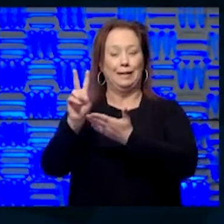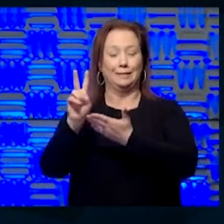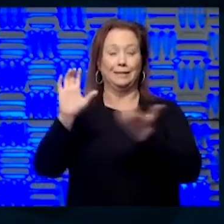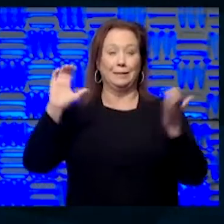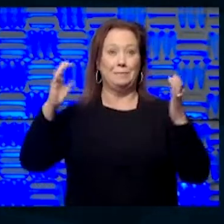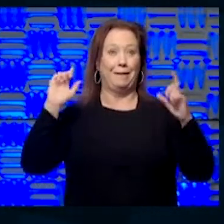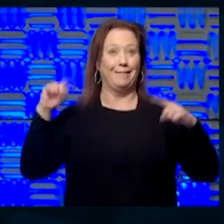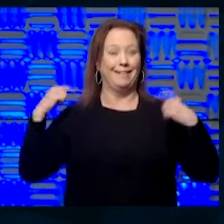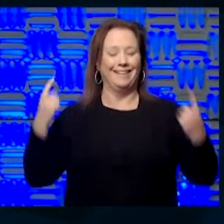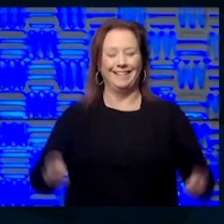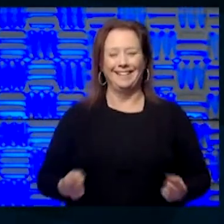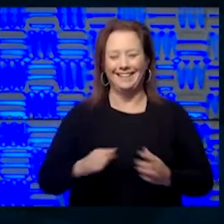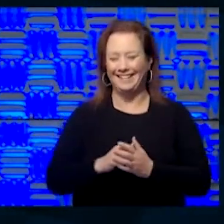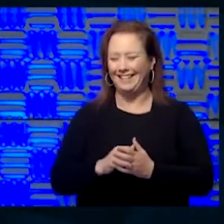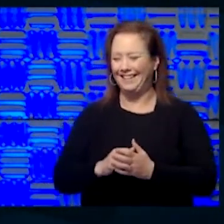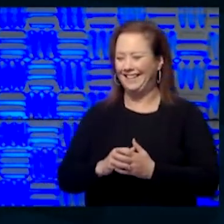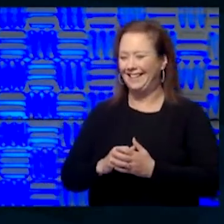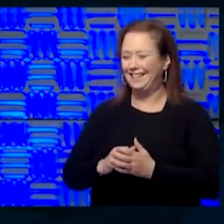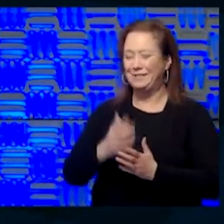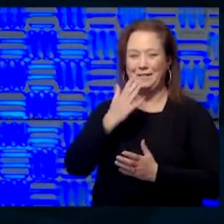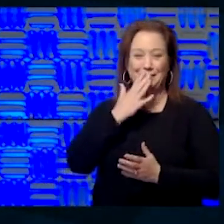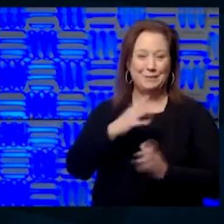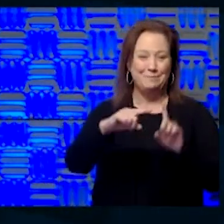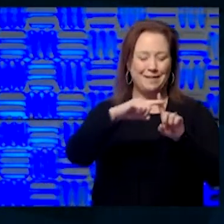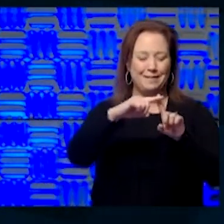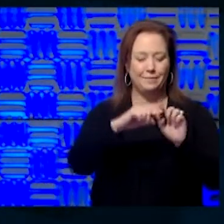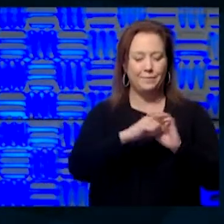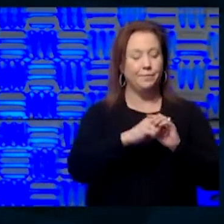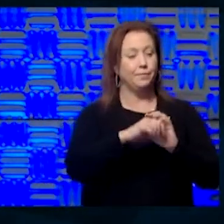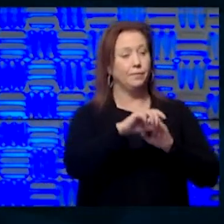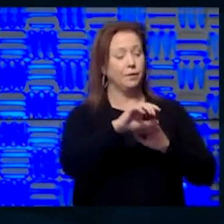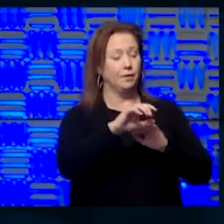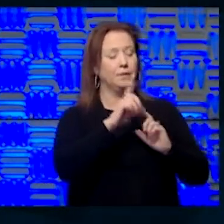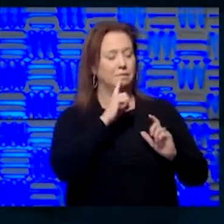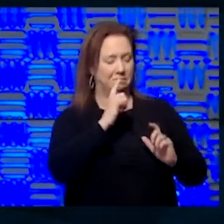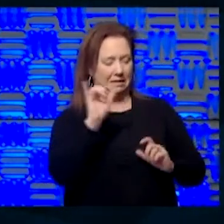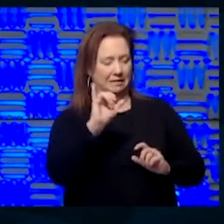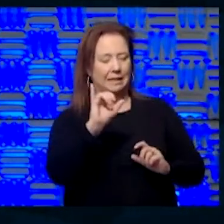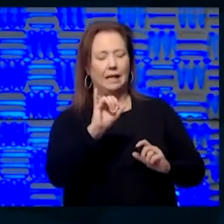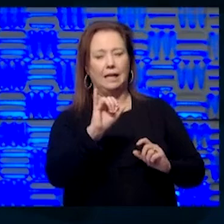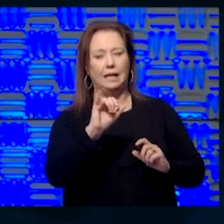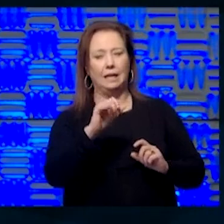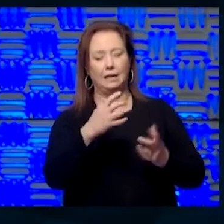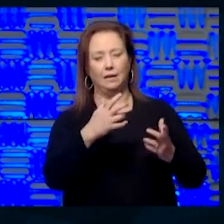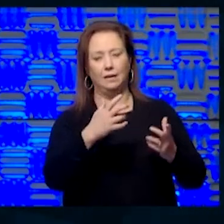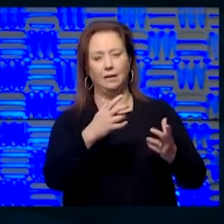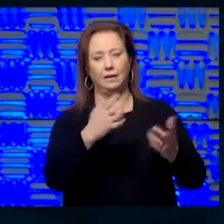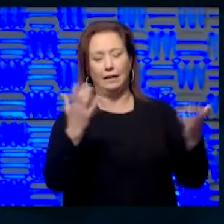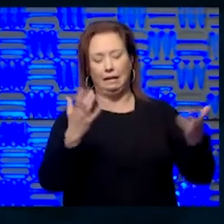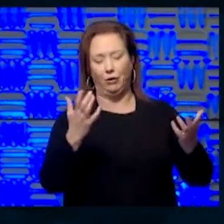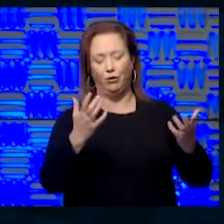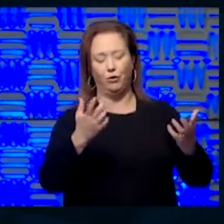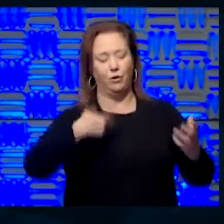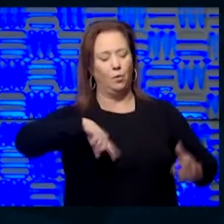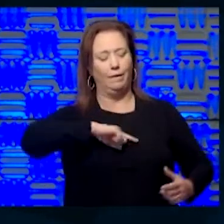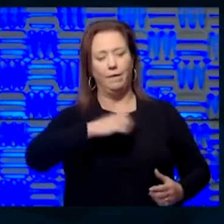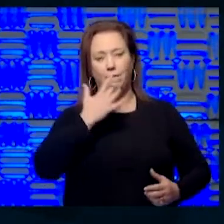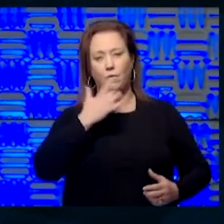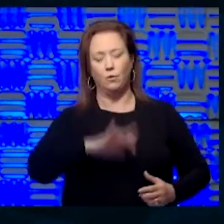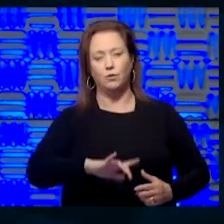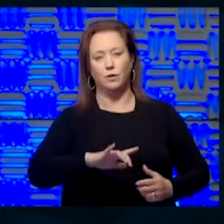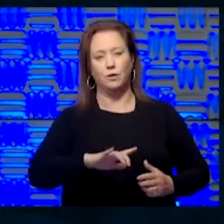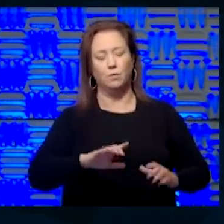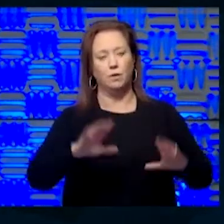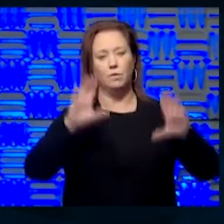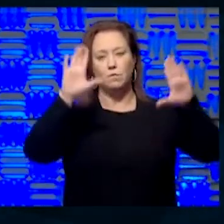That's good. Christian or Mark, thoughts? I think I would echo that with Heather. We are very fortunate with